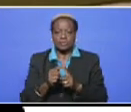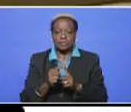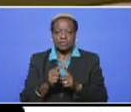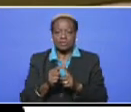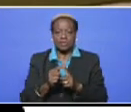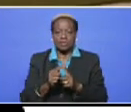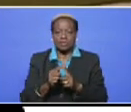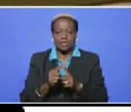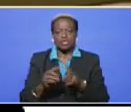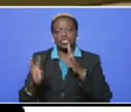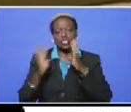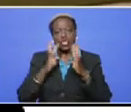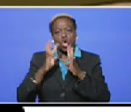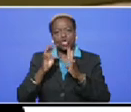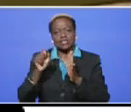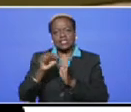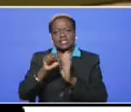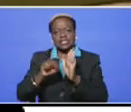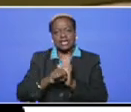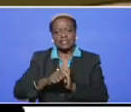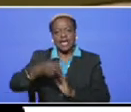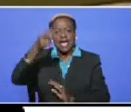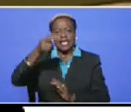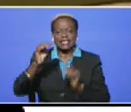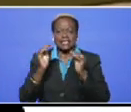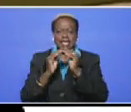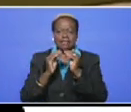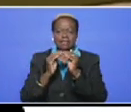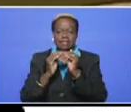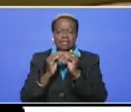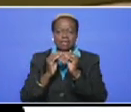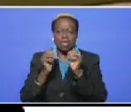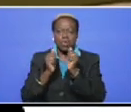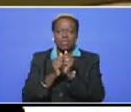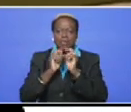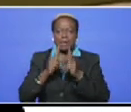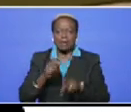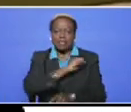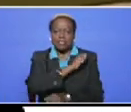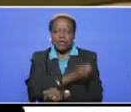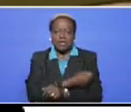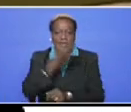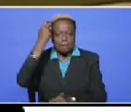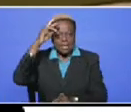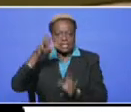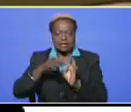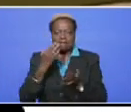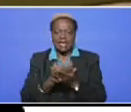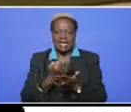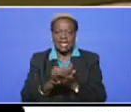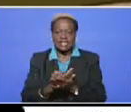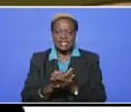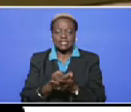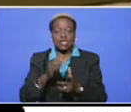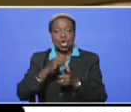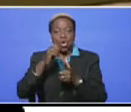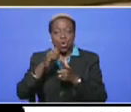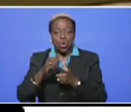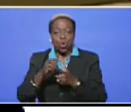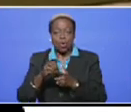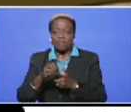the state at the highest level, that is with the competent authority, the Minister of Finance, or if that